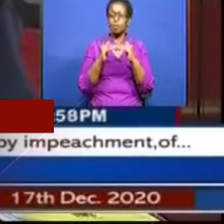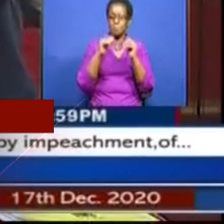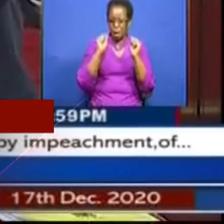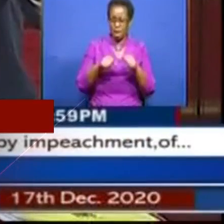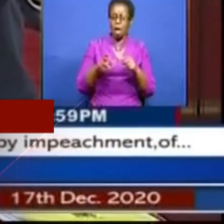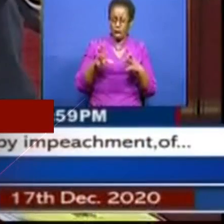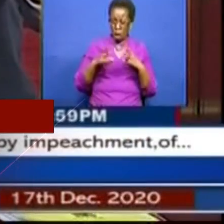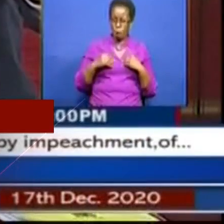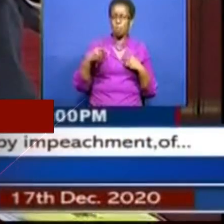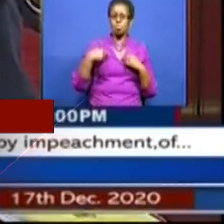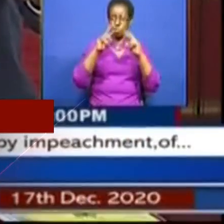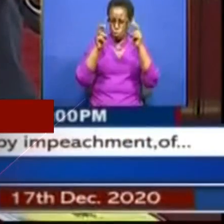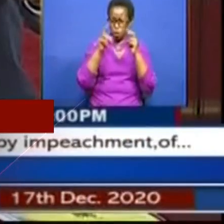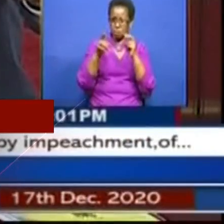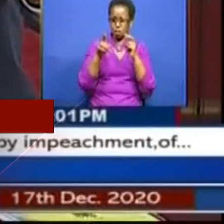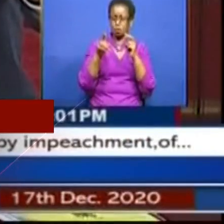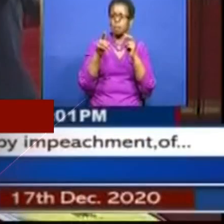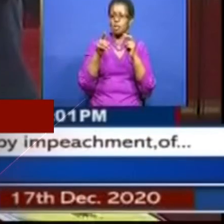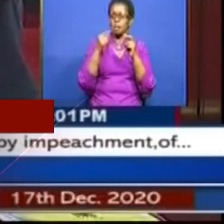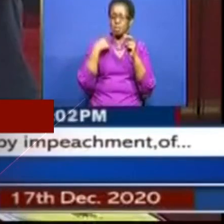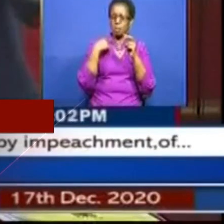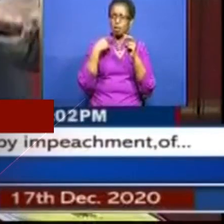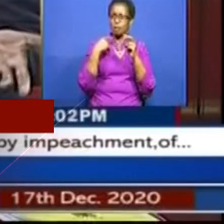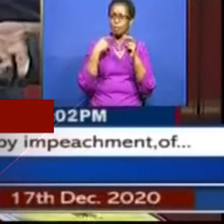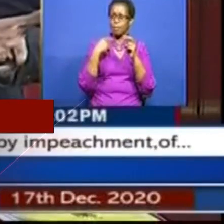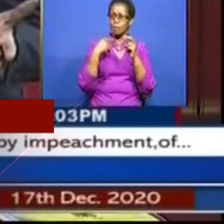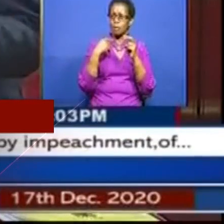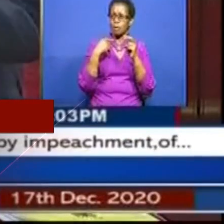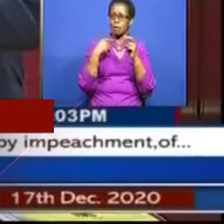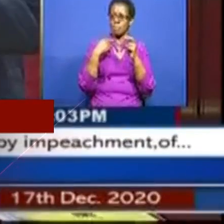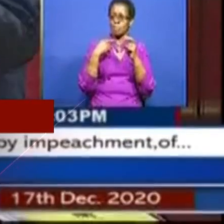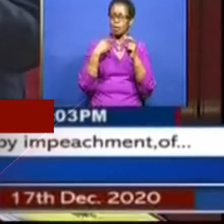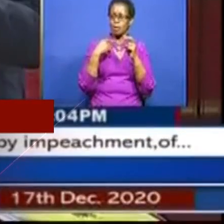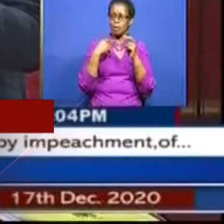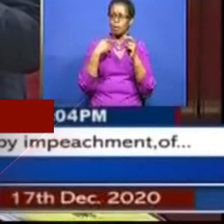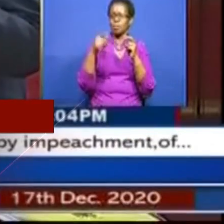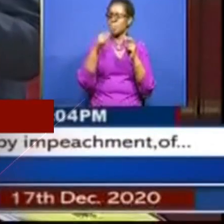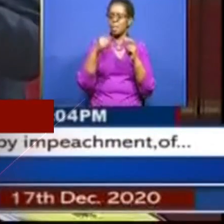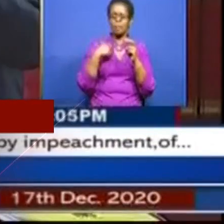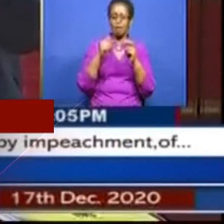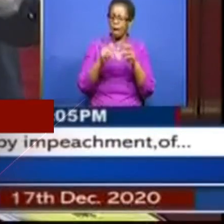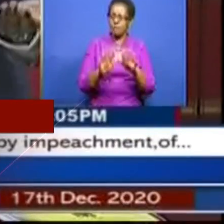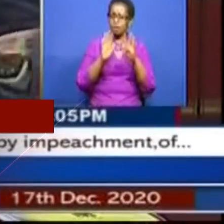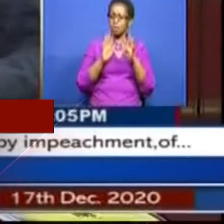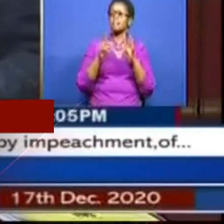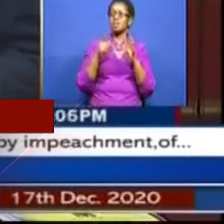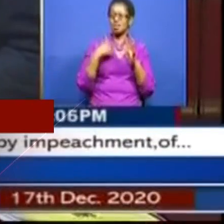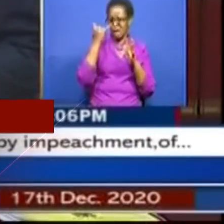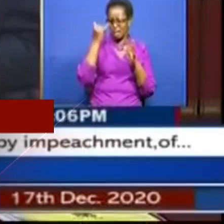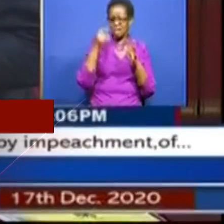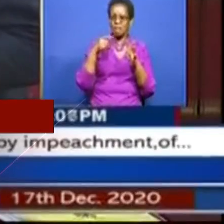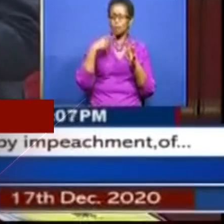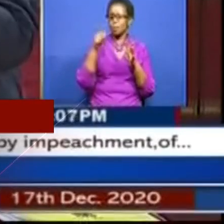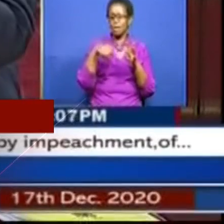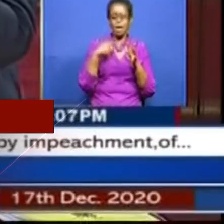his junior counsel who long before, so that we avoid this idea that you are ambushing them with